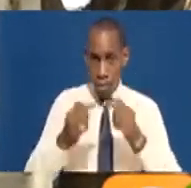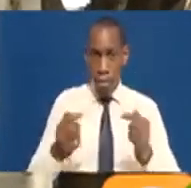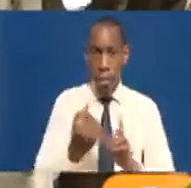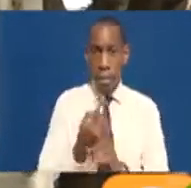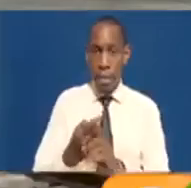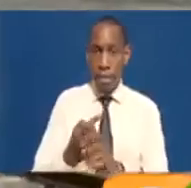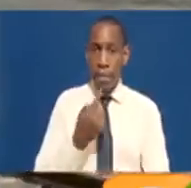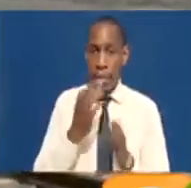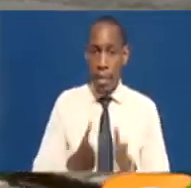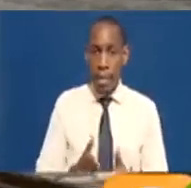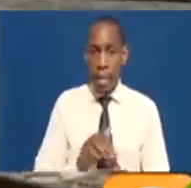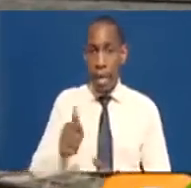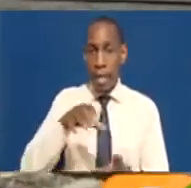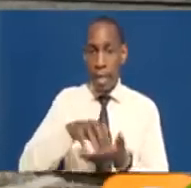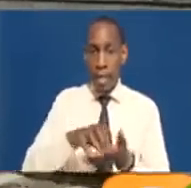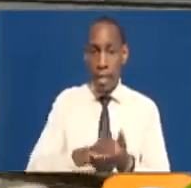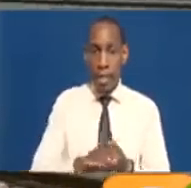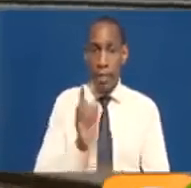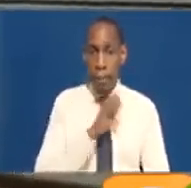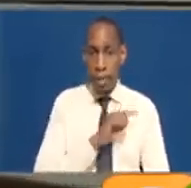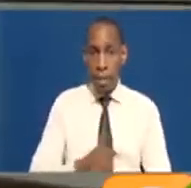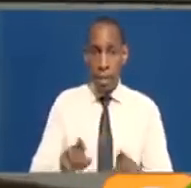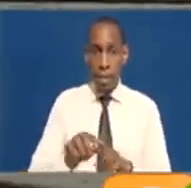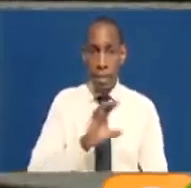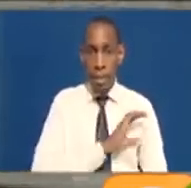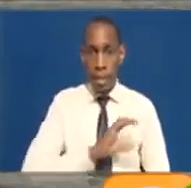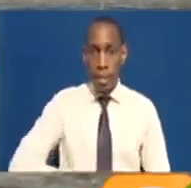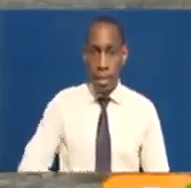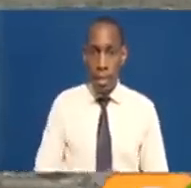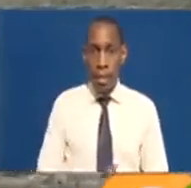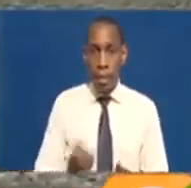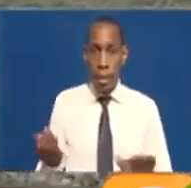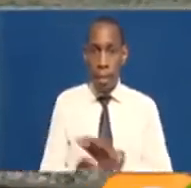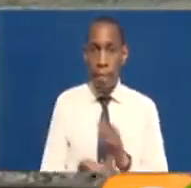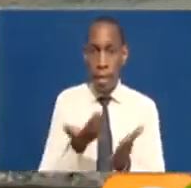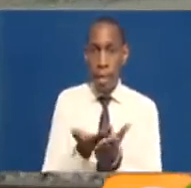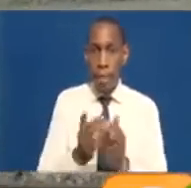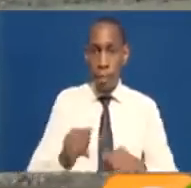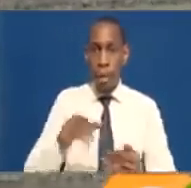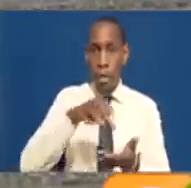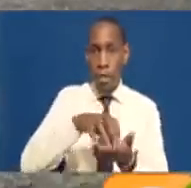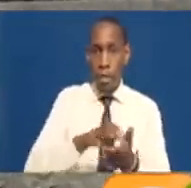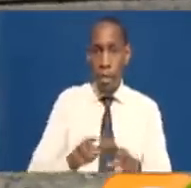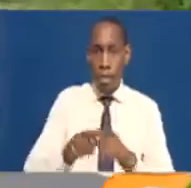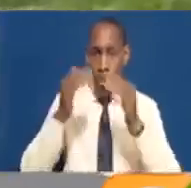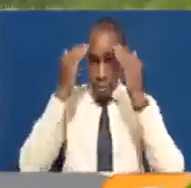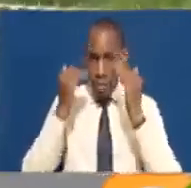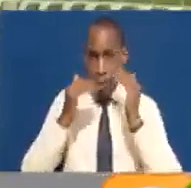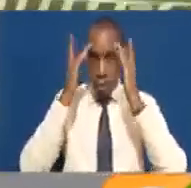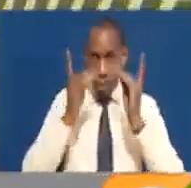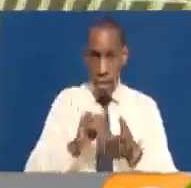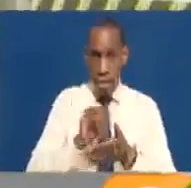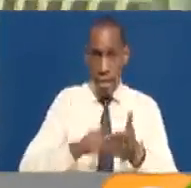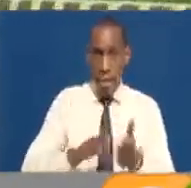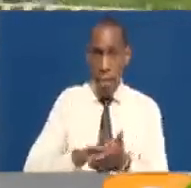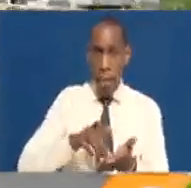several claimants. Some cases have been concluded, with the commission filing an appeal in the latest case that saw the court rule that it